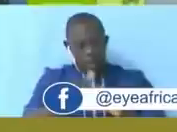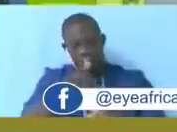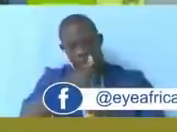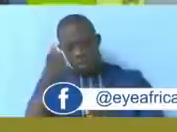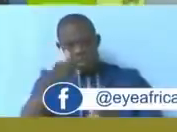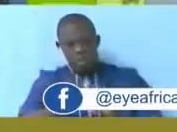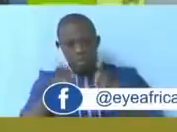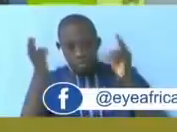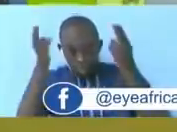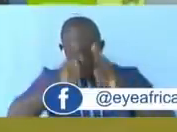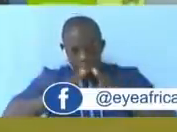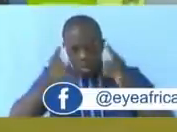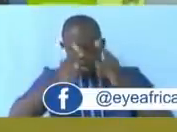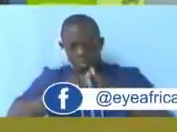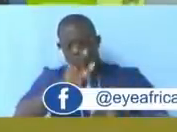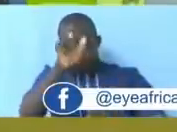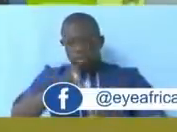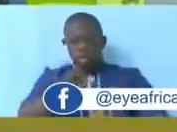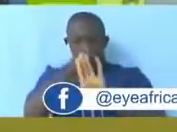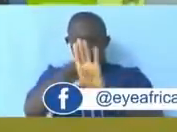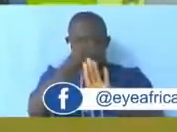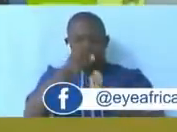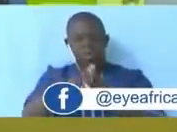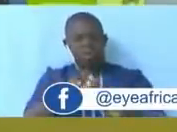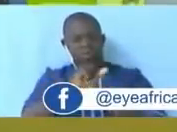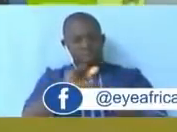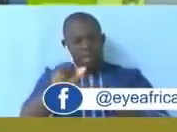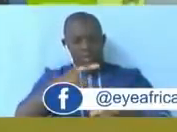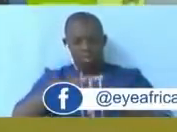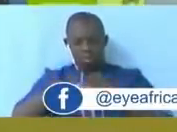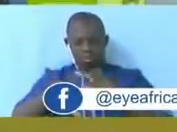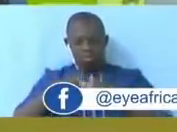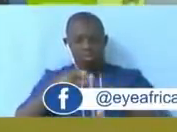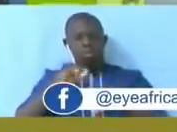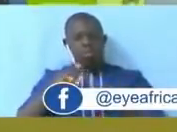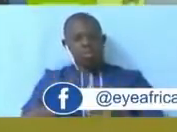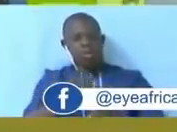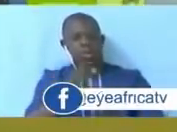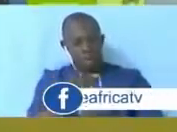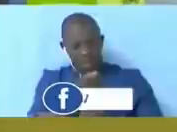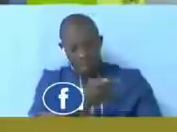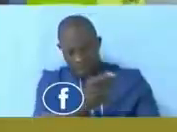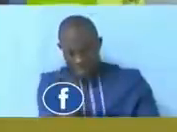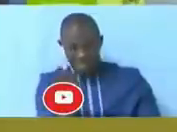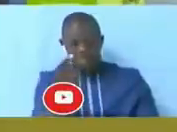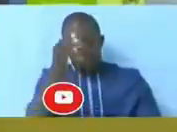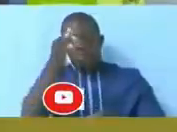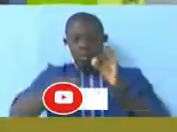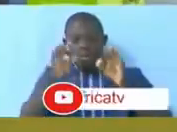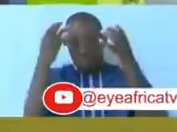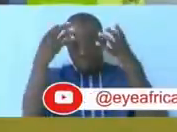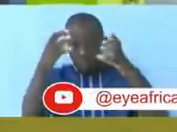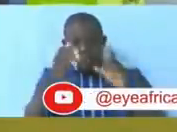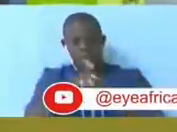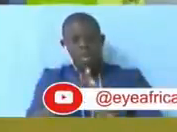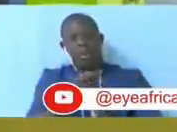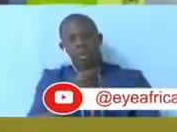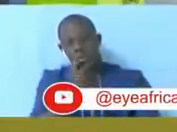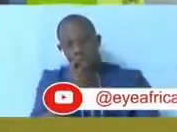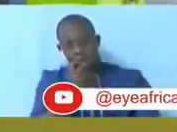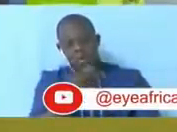just to paralyze the hearing of the matter. Between dal kafata nyoma kalo kafonte lebe lolante lebe kala loyalty nyim